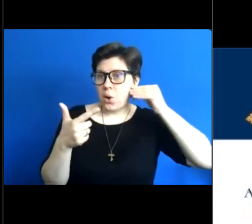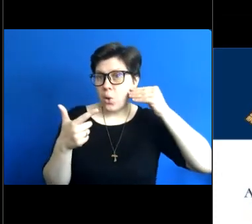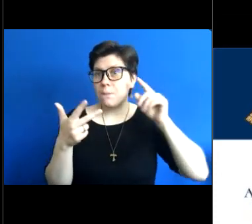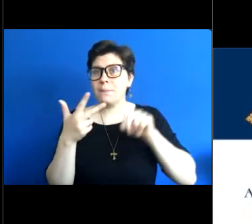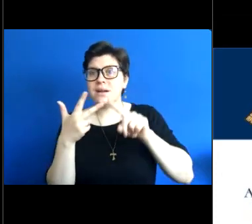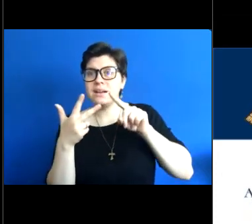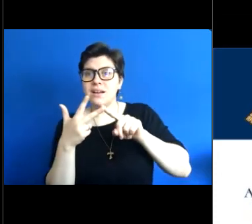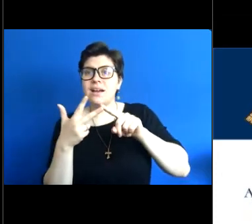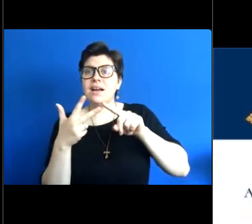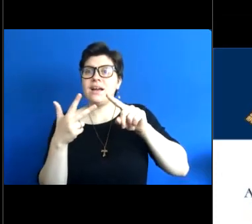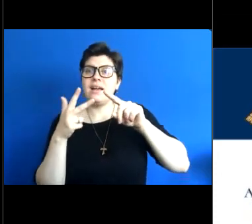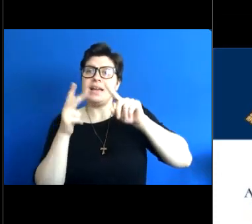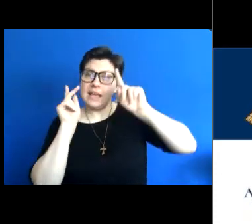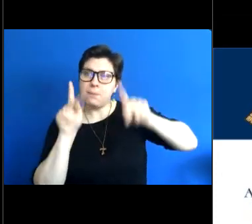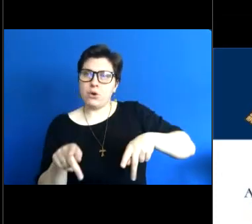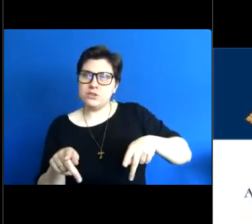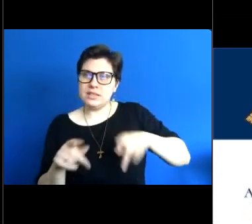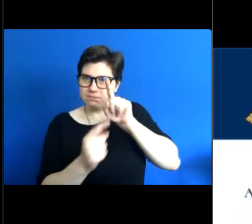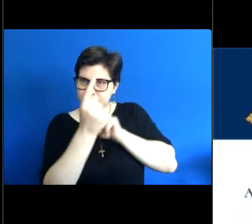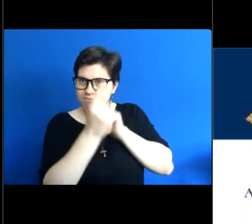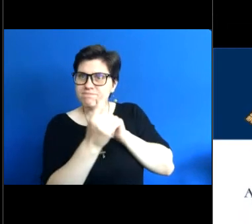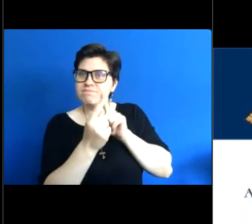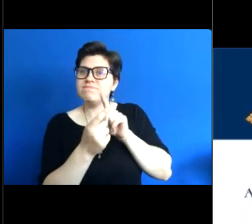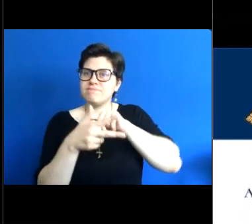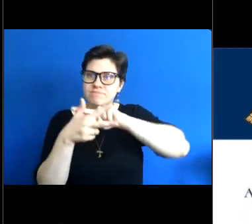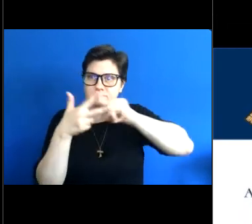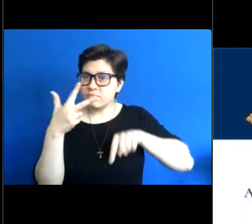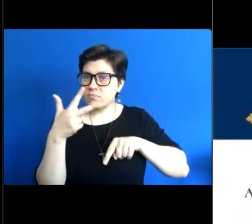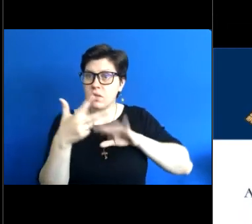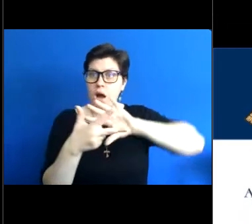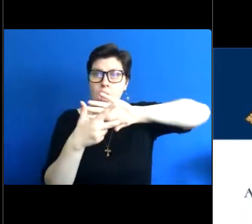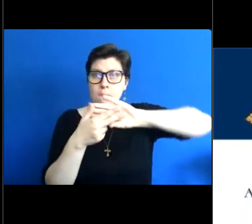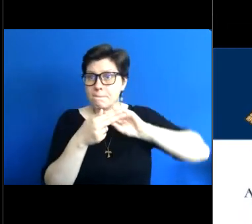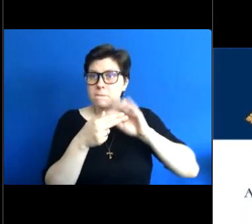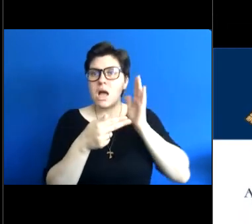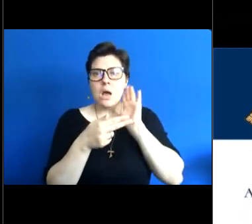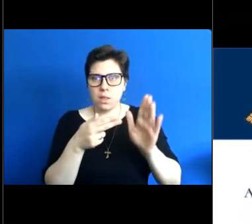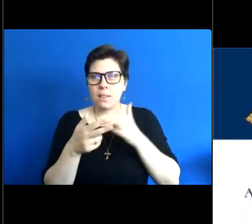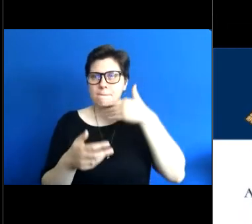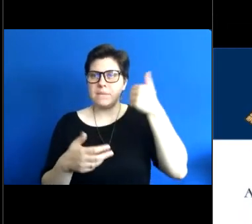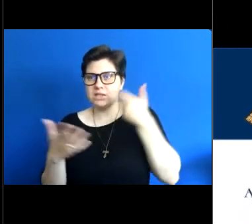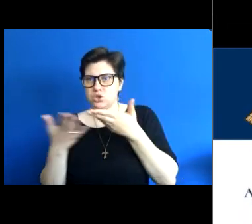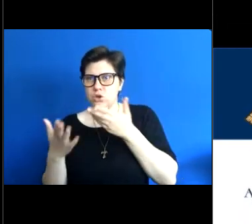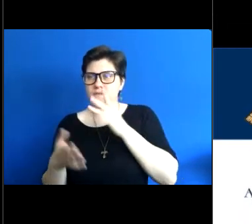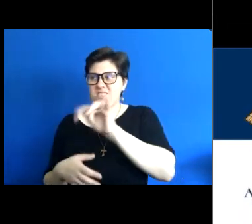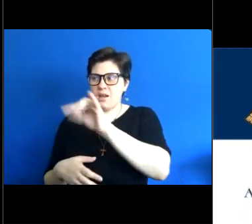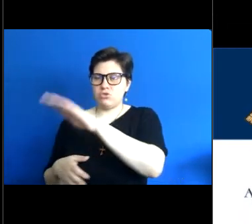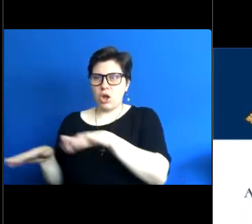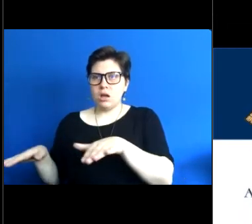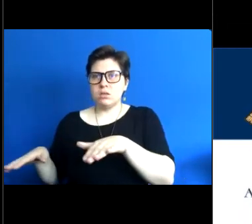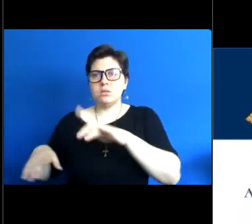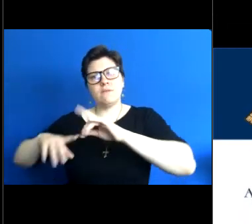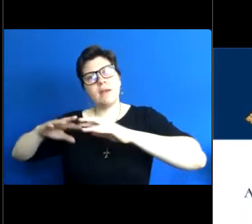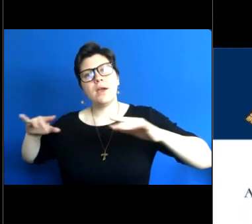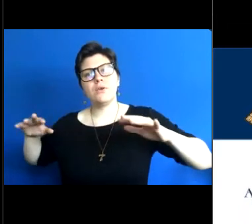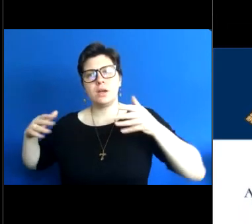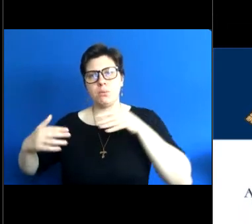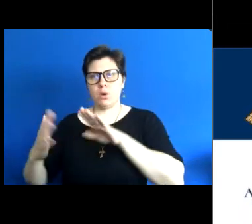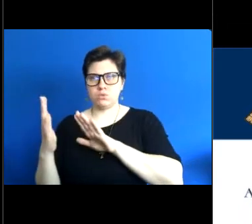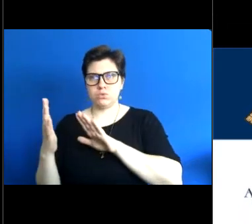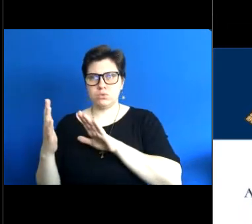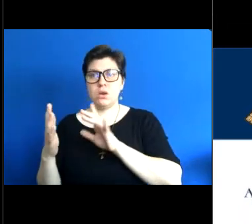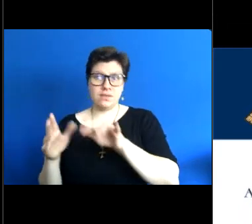formation activities, and in-person activities that best serve the needs of the child in a varied way? And this goes to what we were speaking